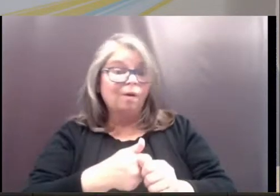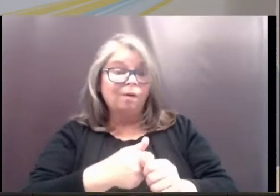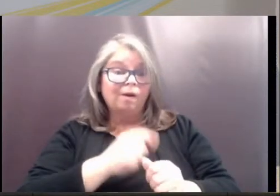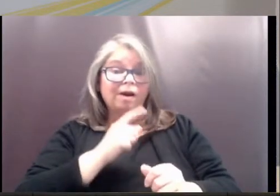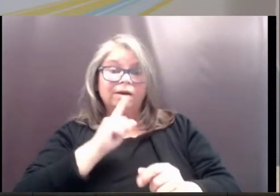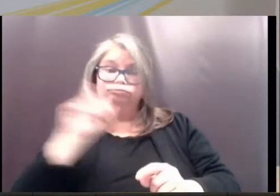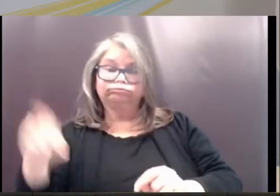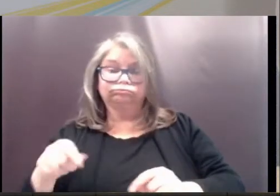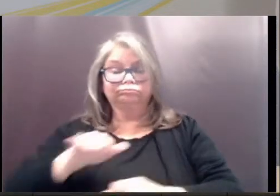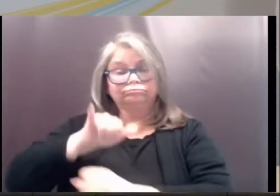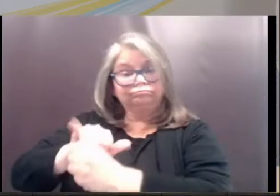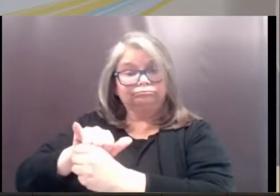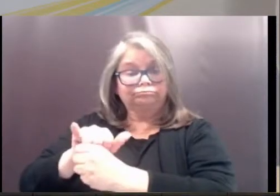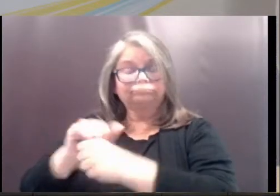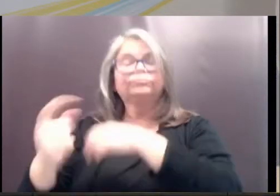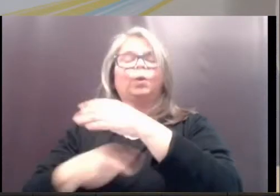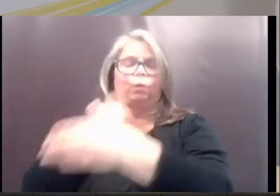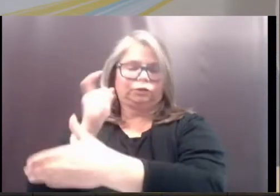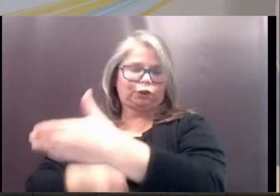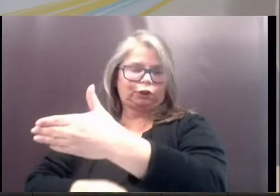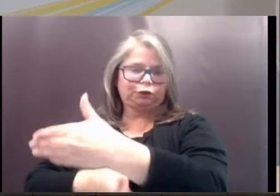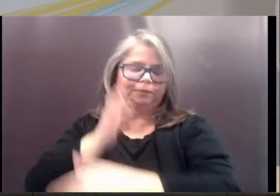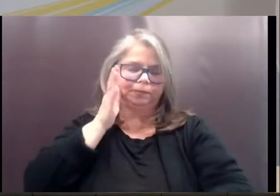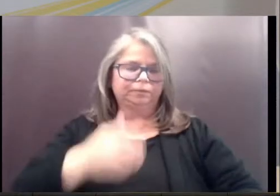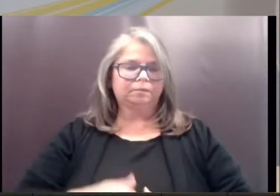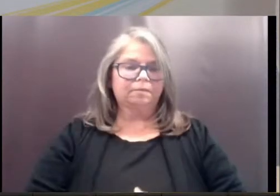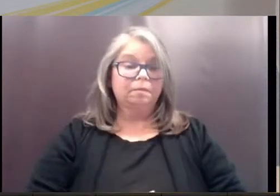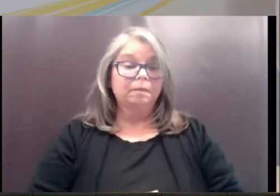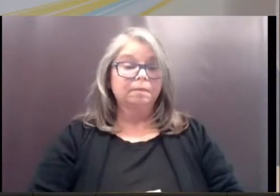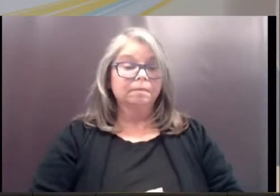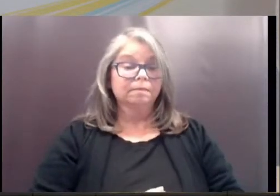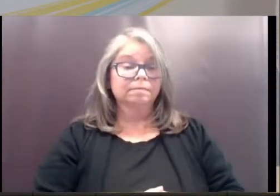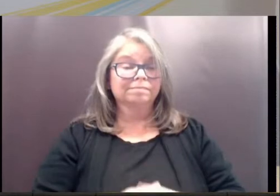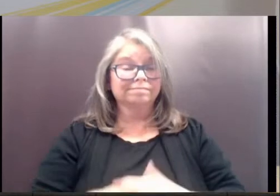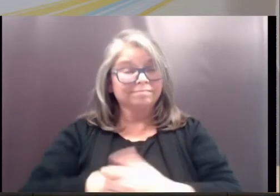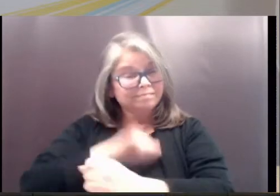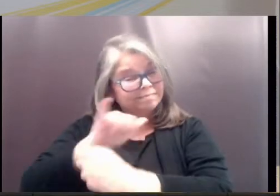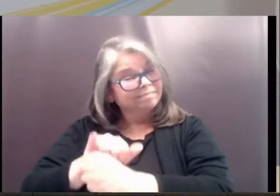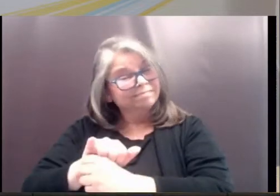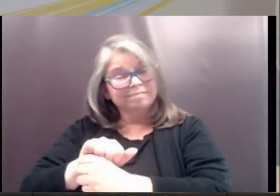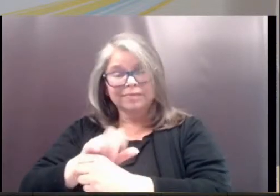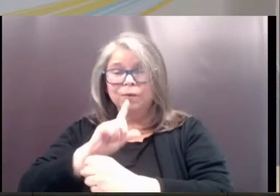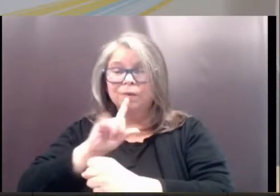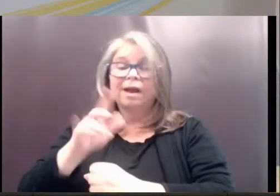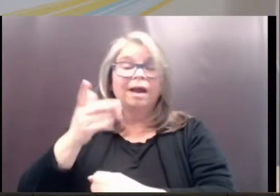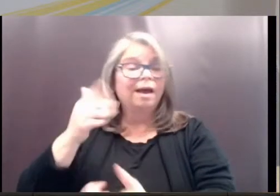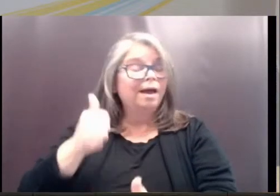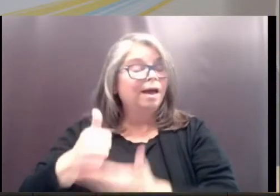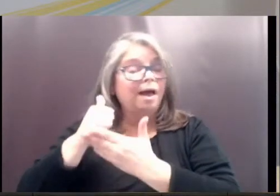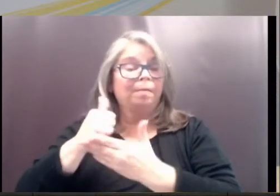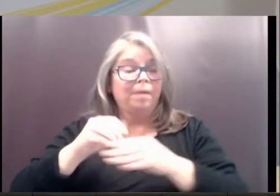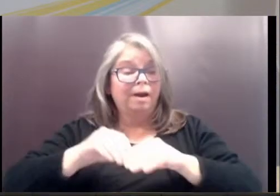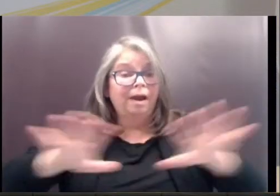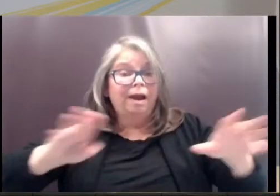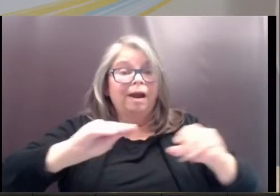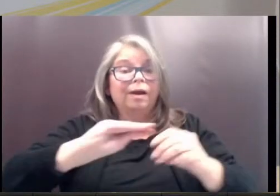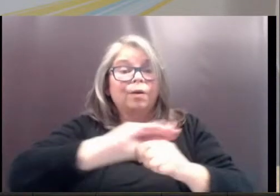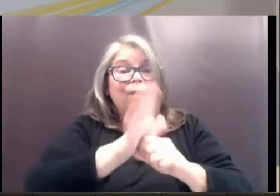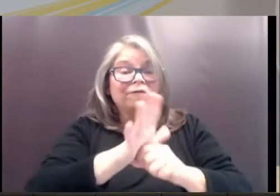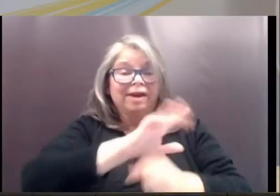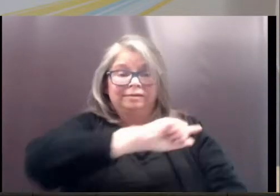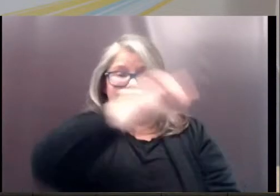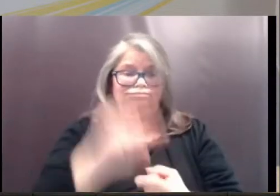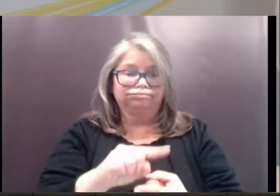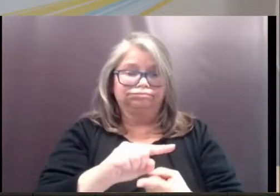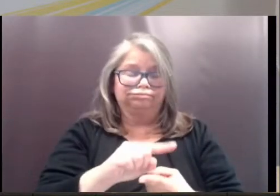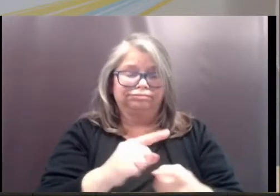Self-isolation can prevent the spread of COVID-19. It is the foundation of our ability to contain the transmission of COVID-19.